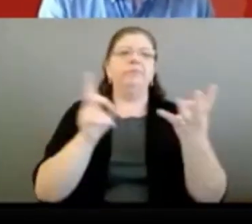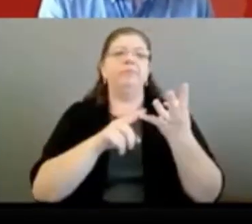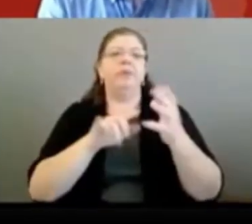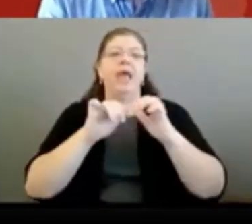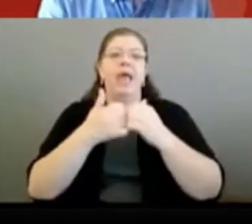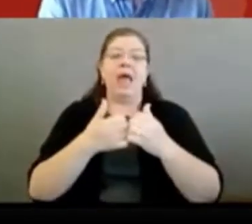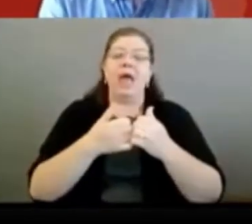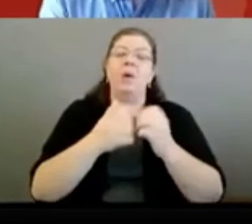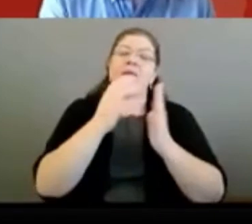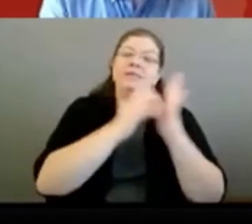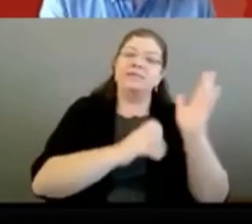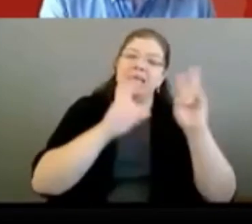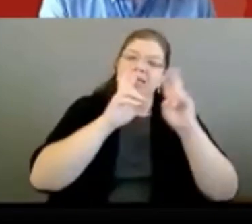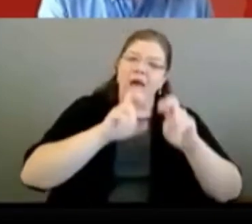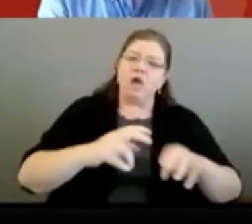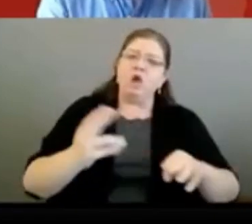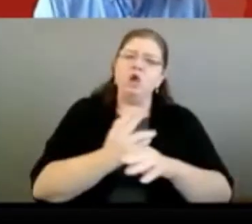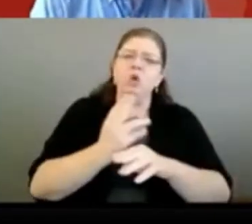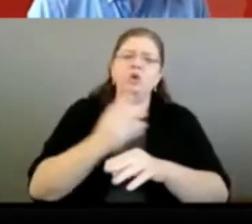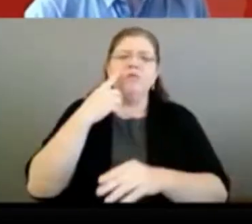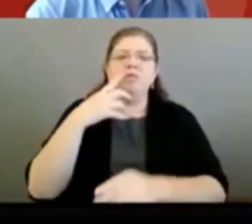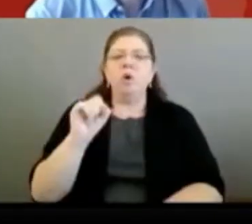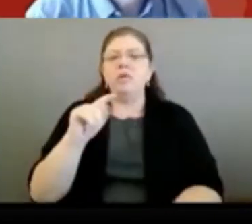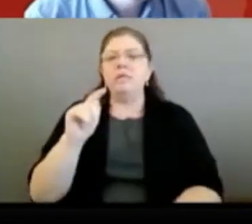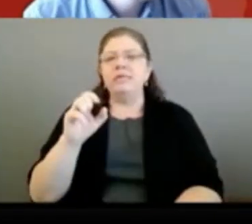mining used in STEM education research?